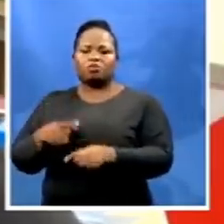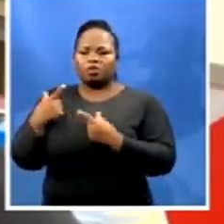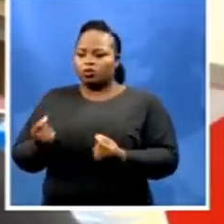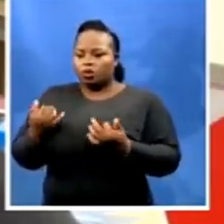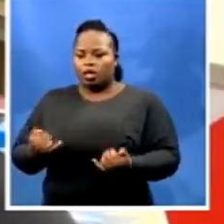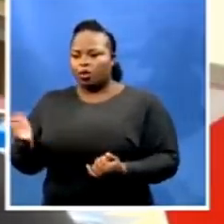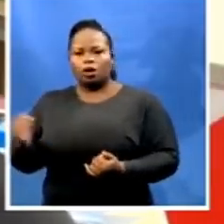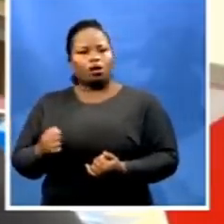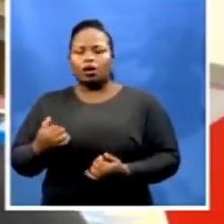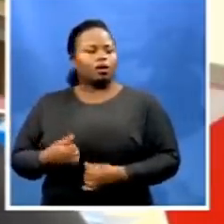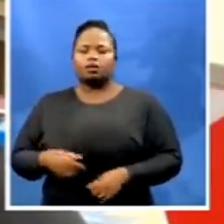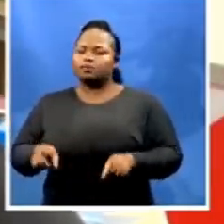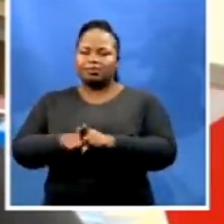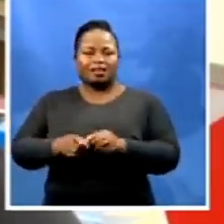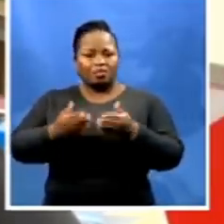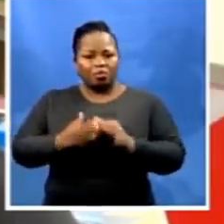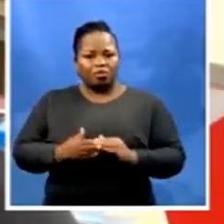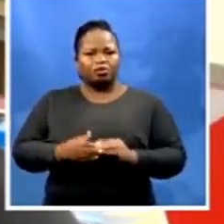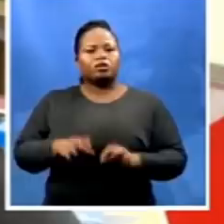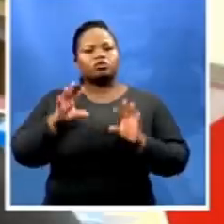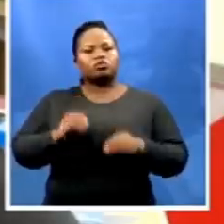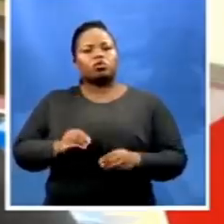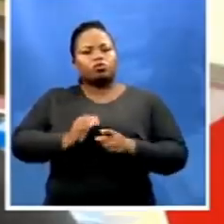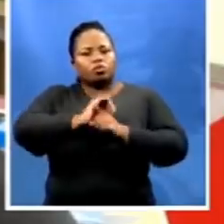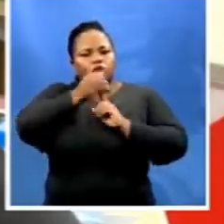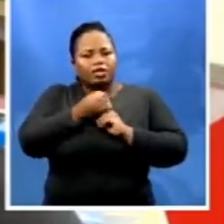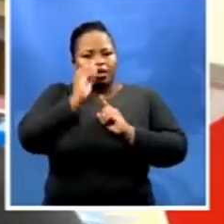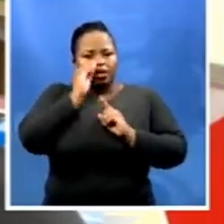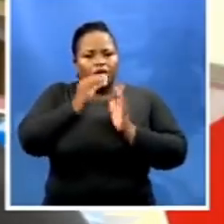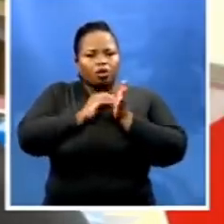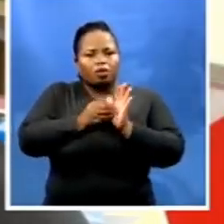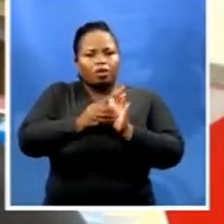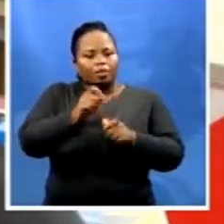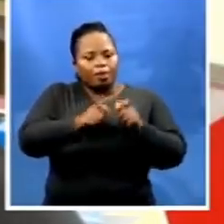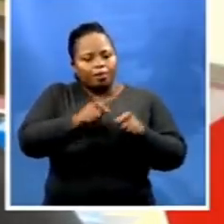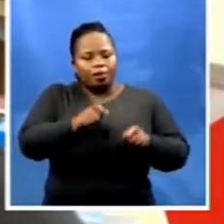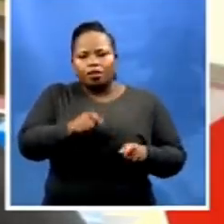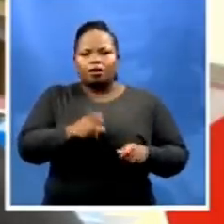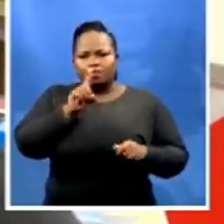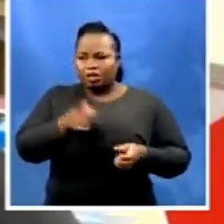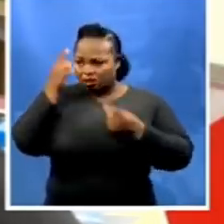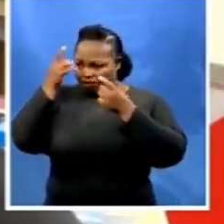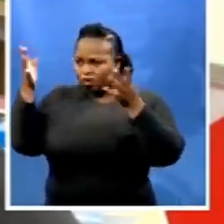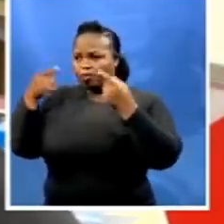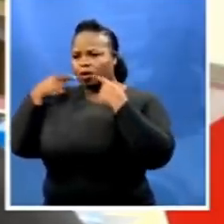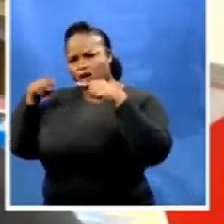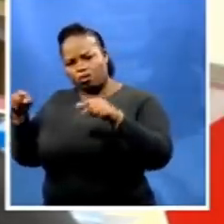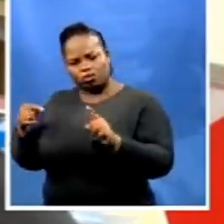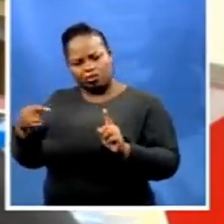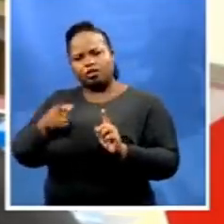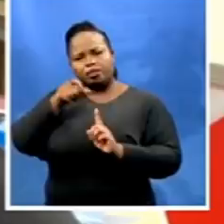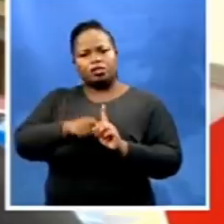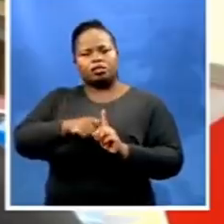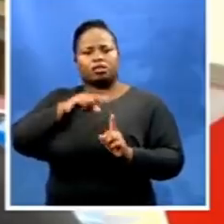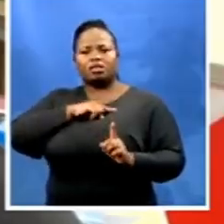harboring these criminals. They must give necessary information on their whereabouts, and they must stop buying stolen properties. 2